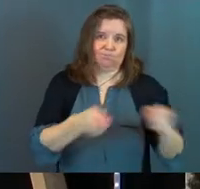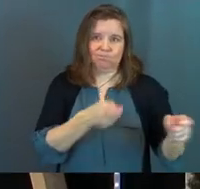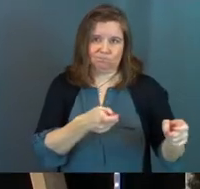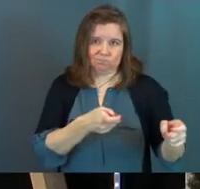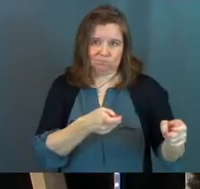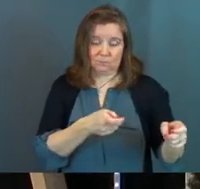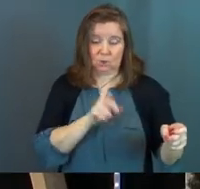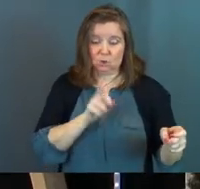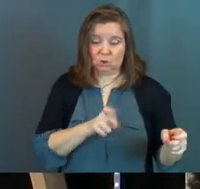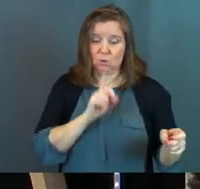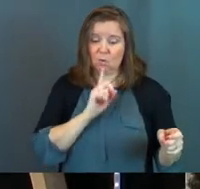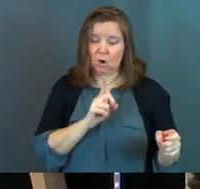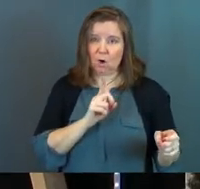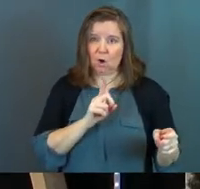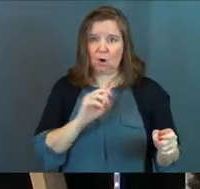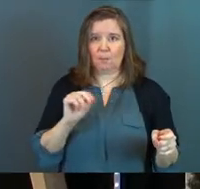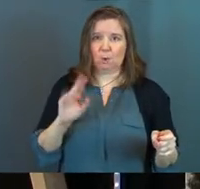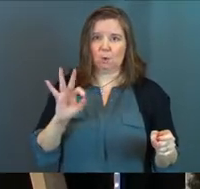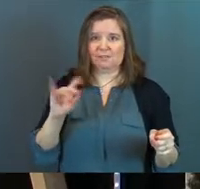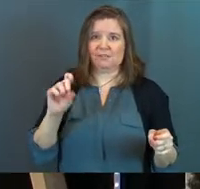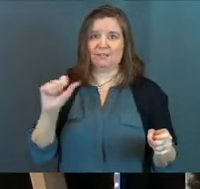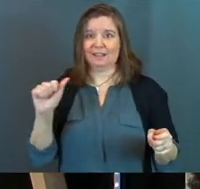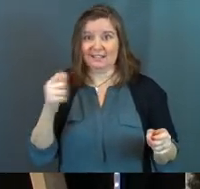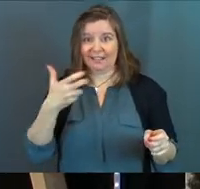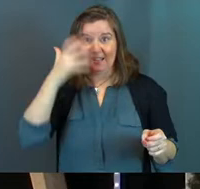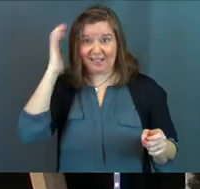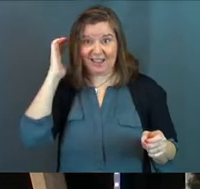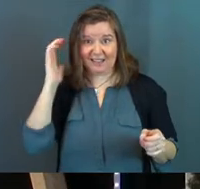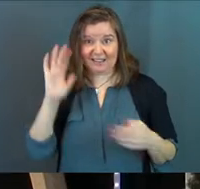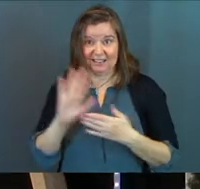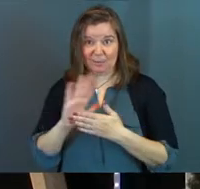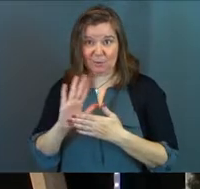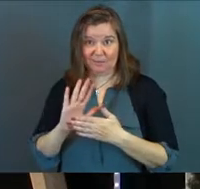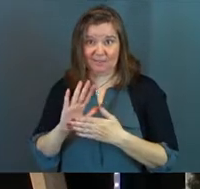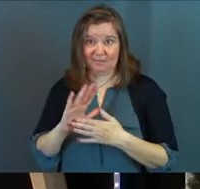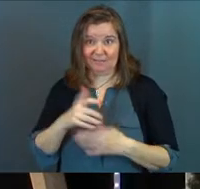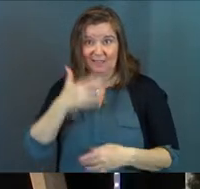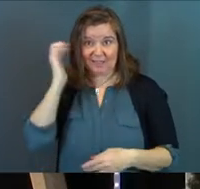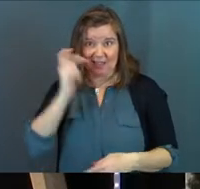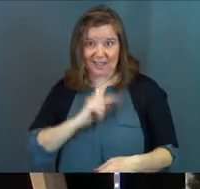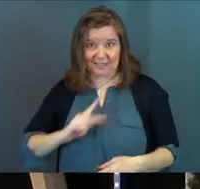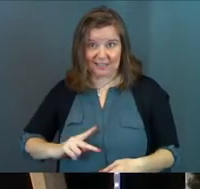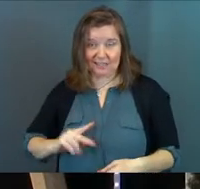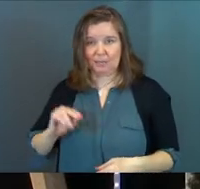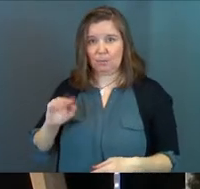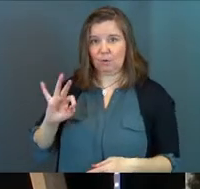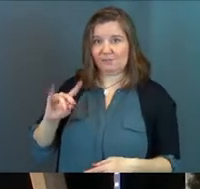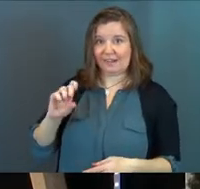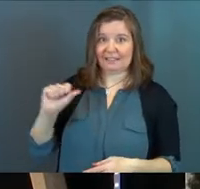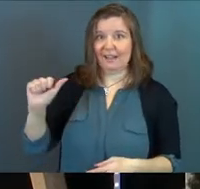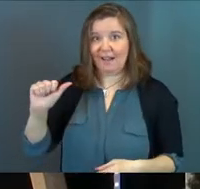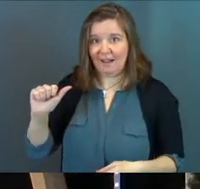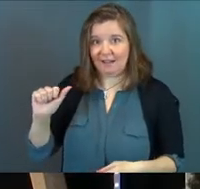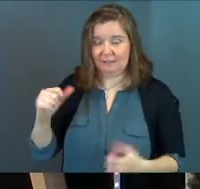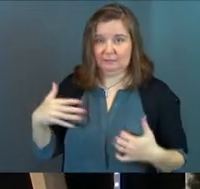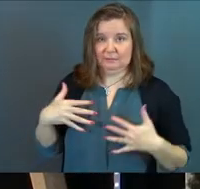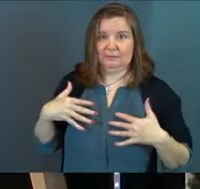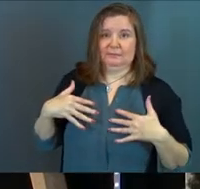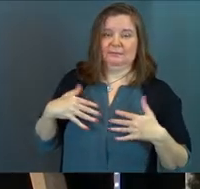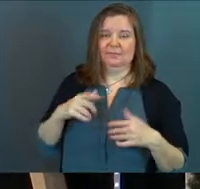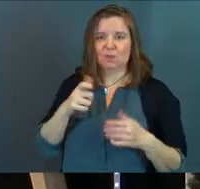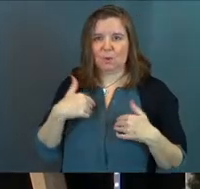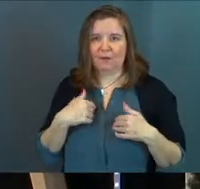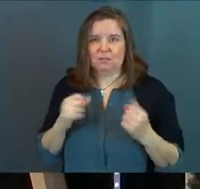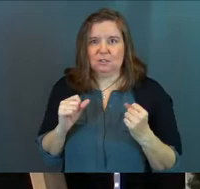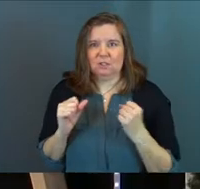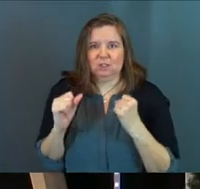style. You are Mufasa, right? In Lion King. Like, say Mufasa, Mufasa. Like,